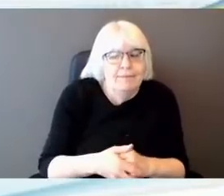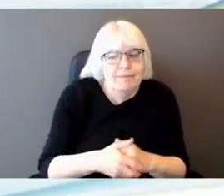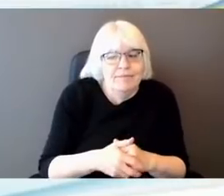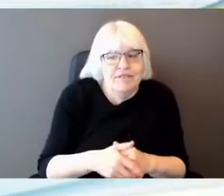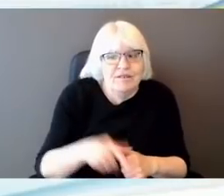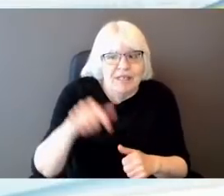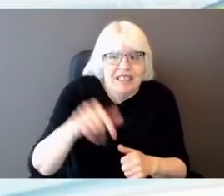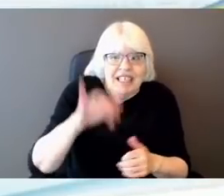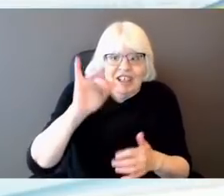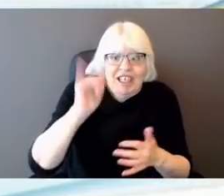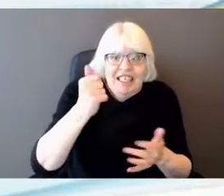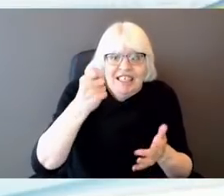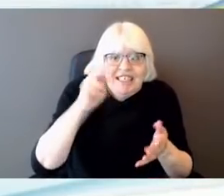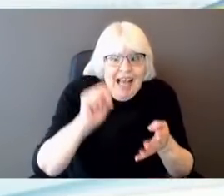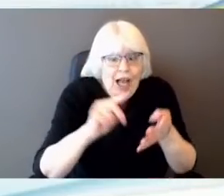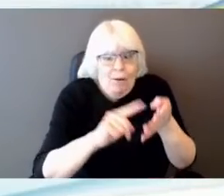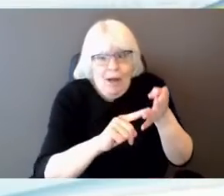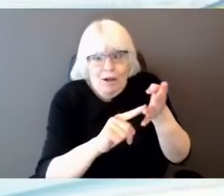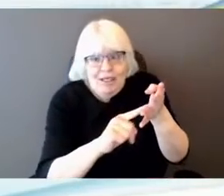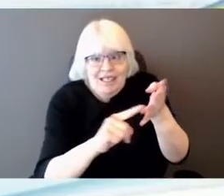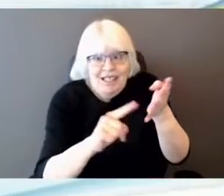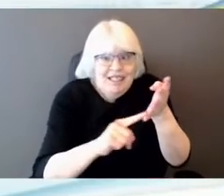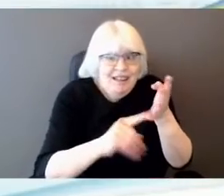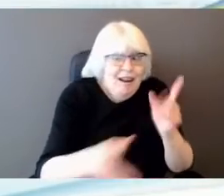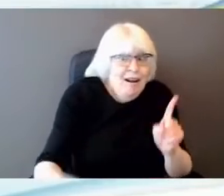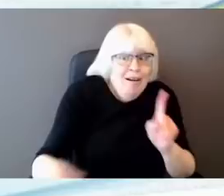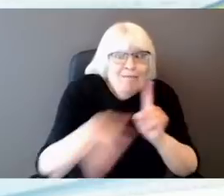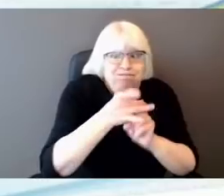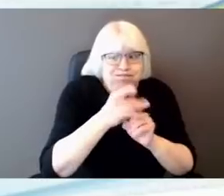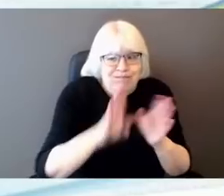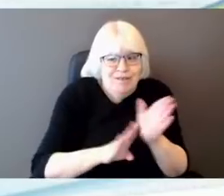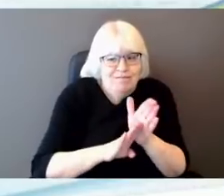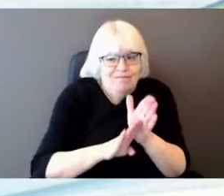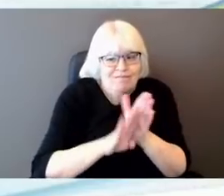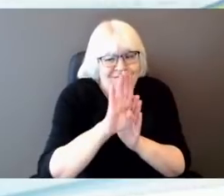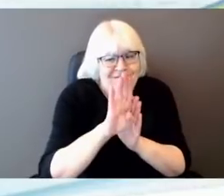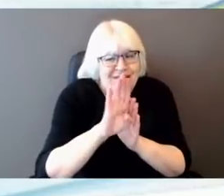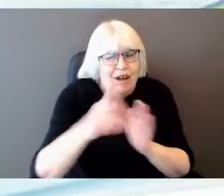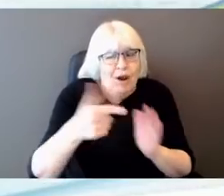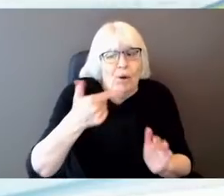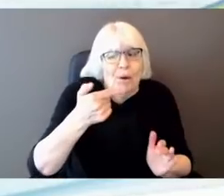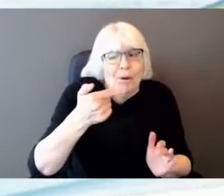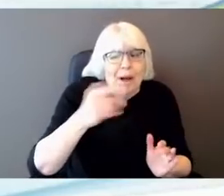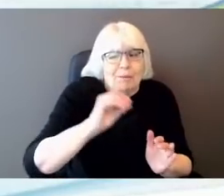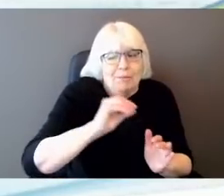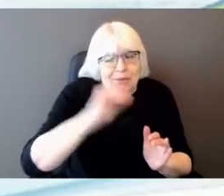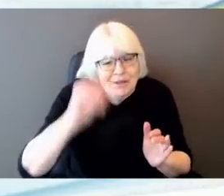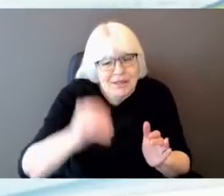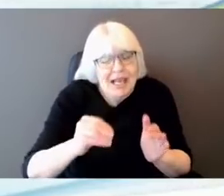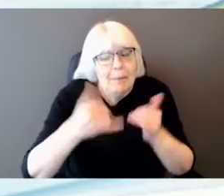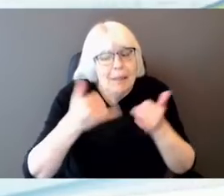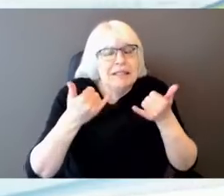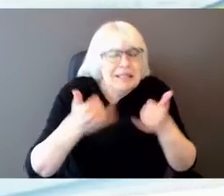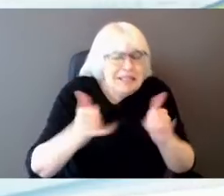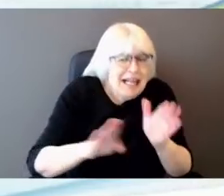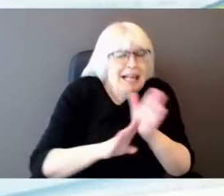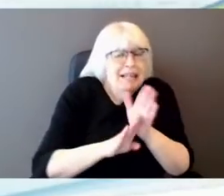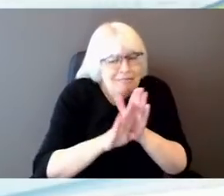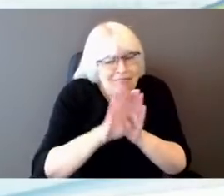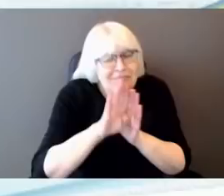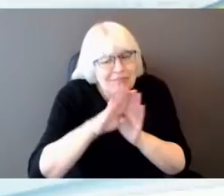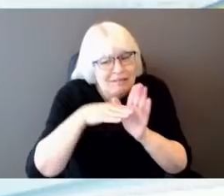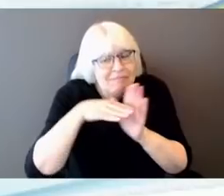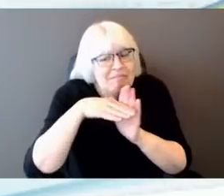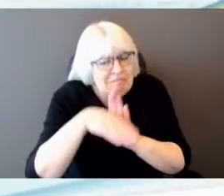since that time, it has stabilized, hovering around 19%. There are a few dips here and there where the